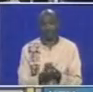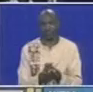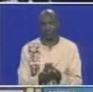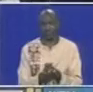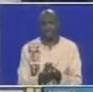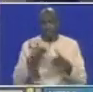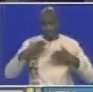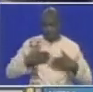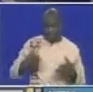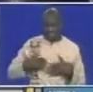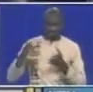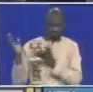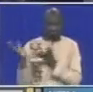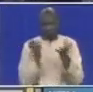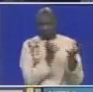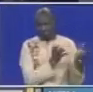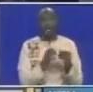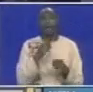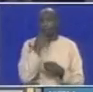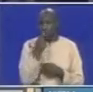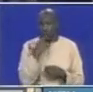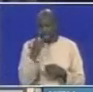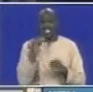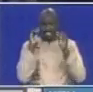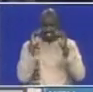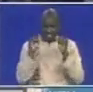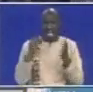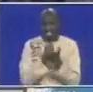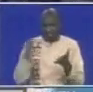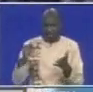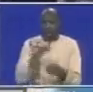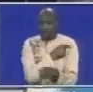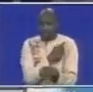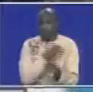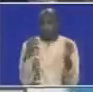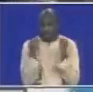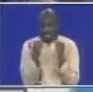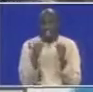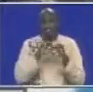The bodies were later taken to the Moi Teaching and Referral Hospital's mortuary, where families had